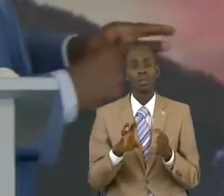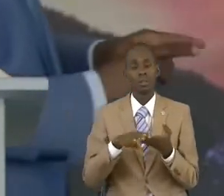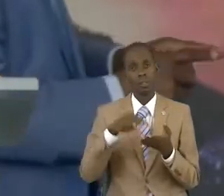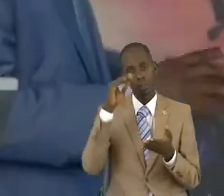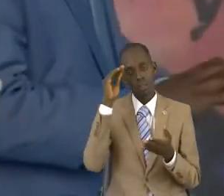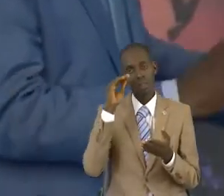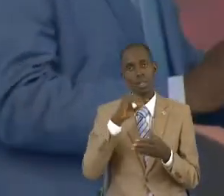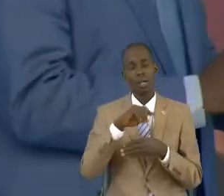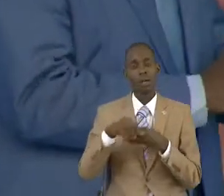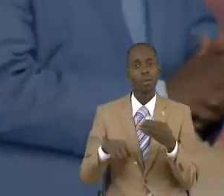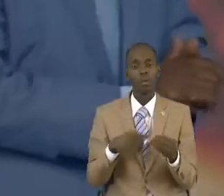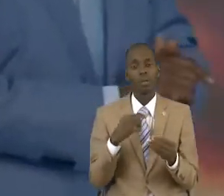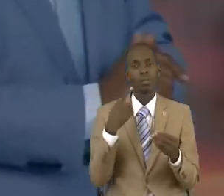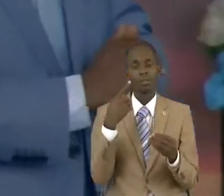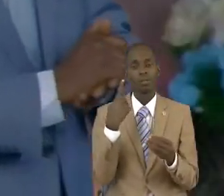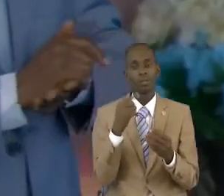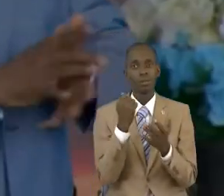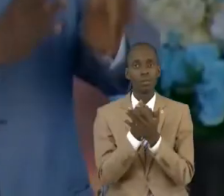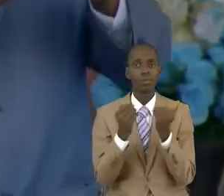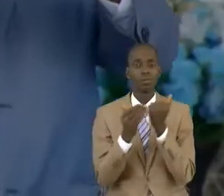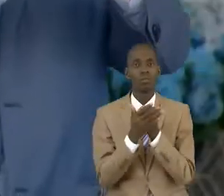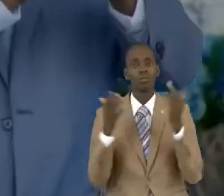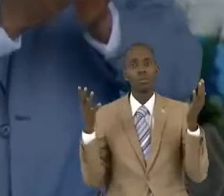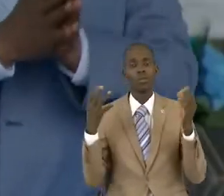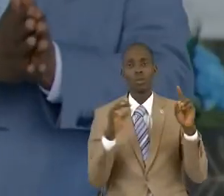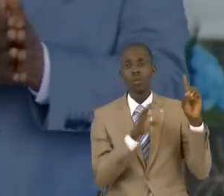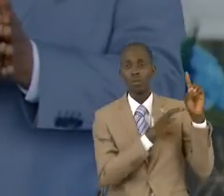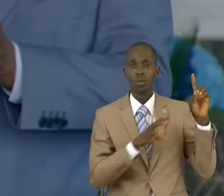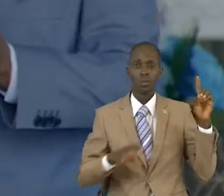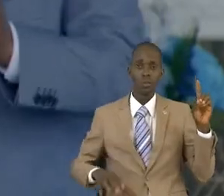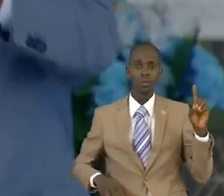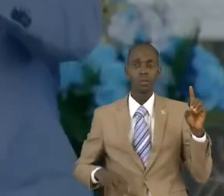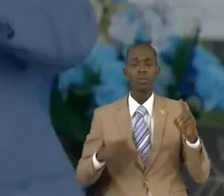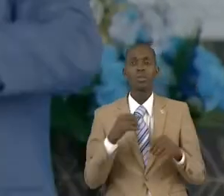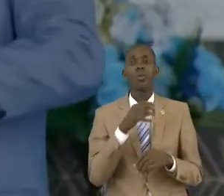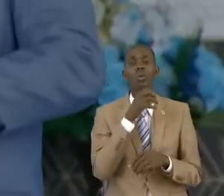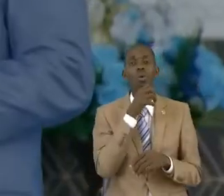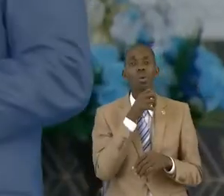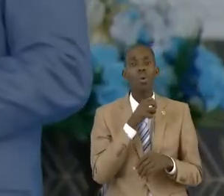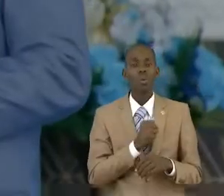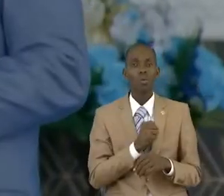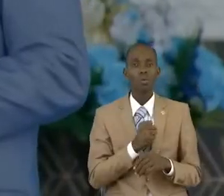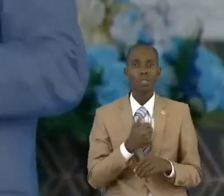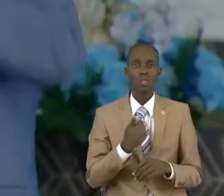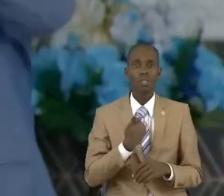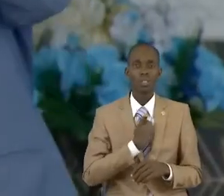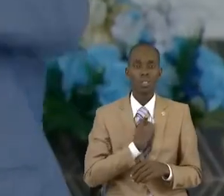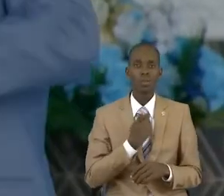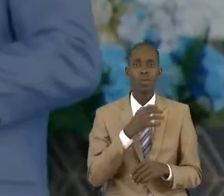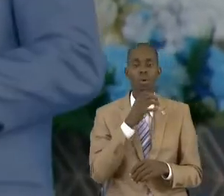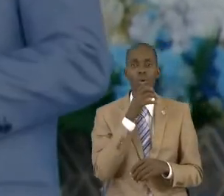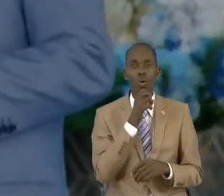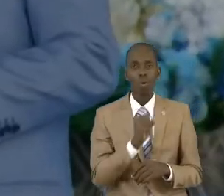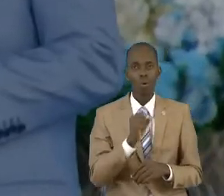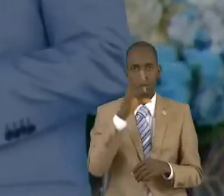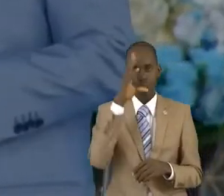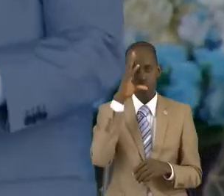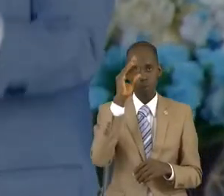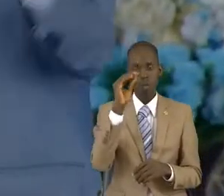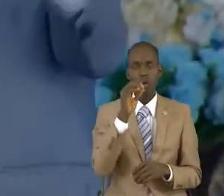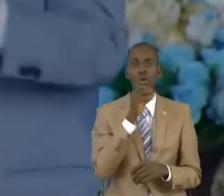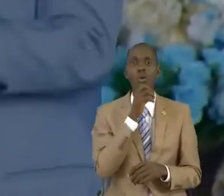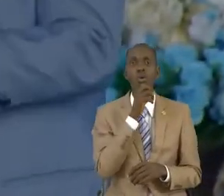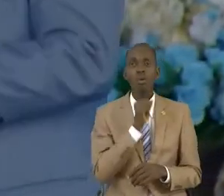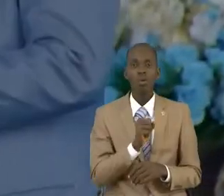crucified with Christ. The old self, the old man, the old habit,